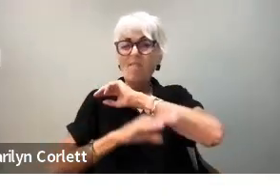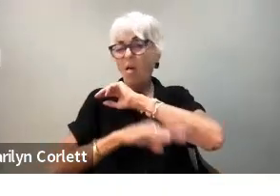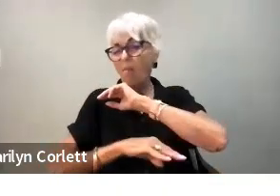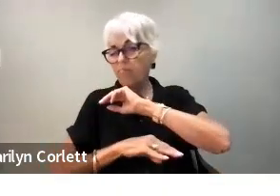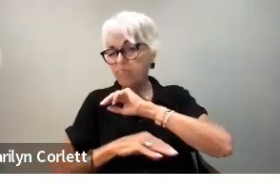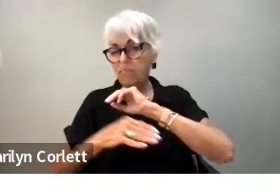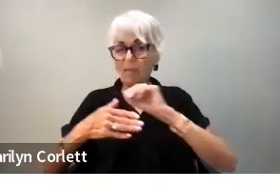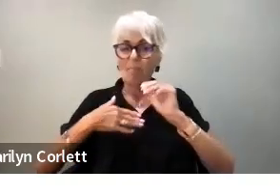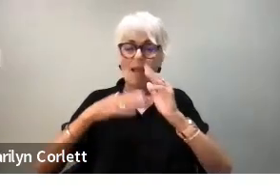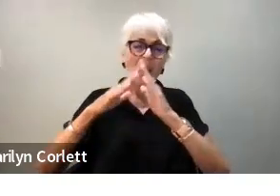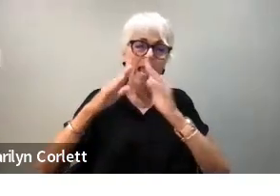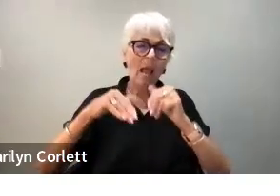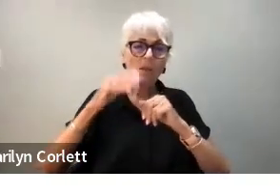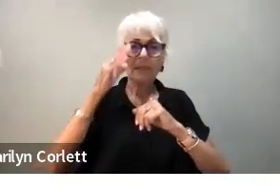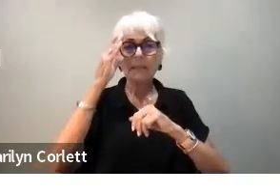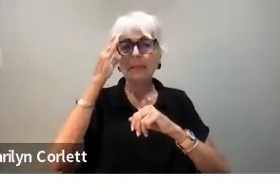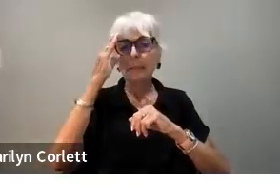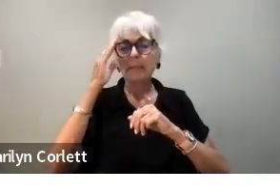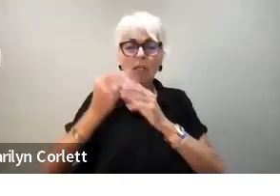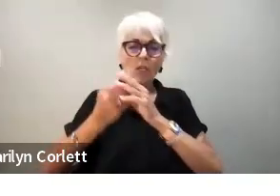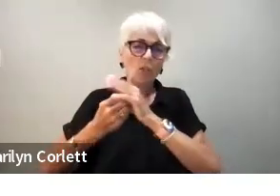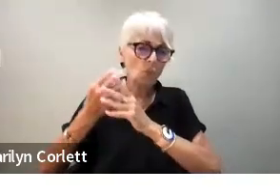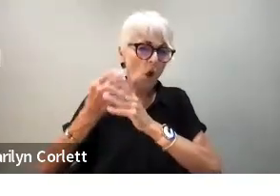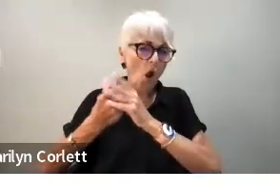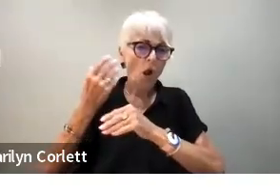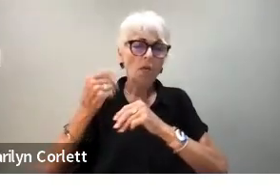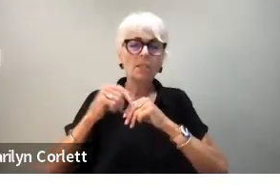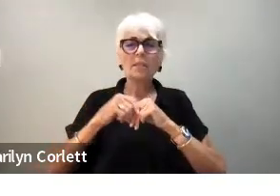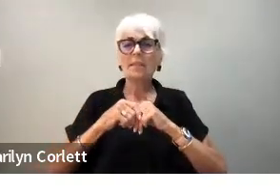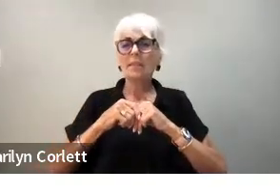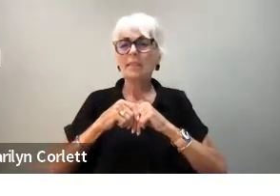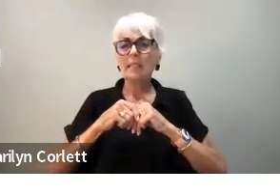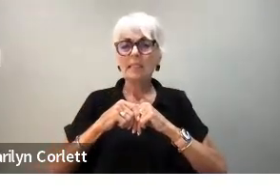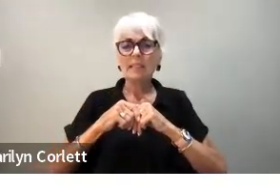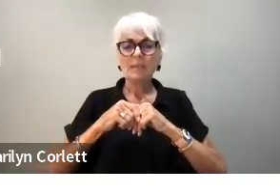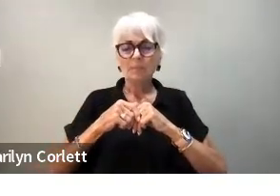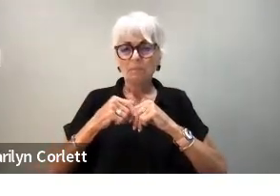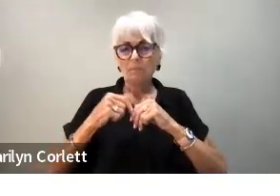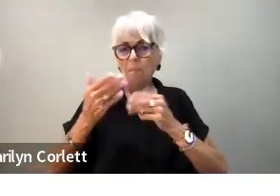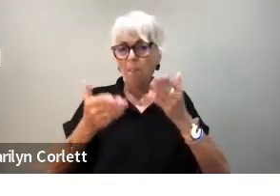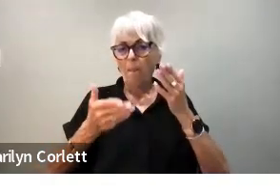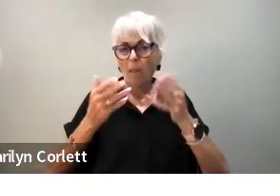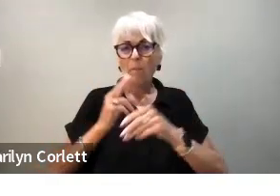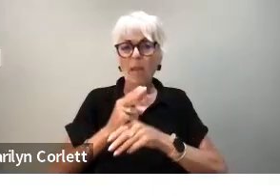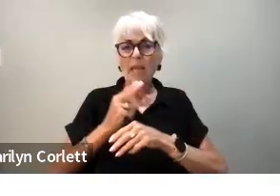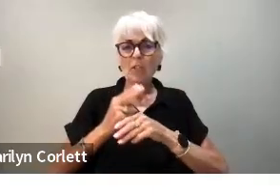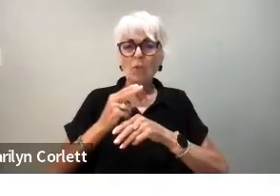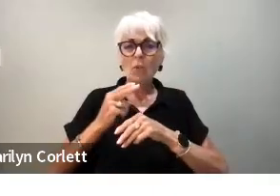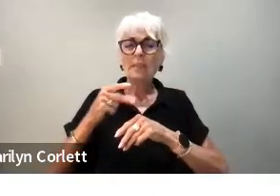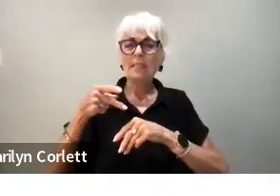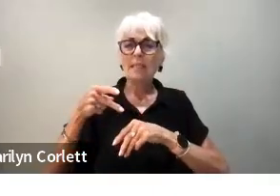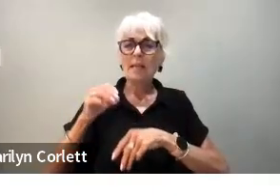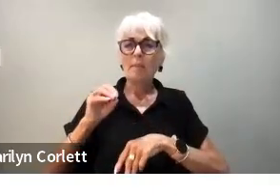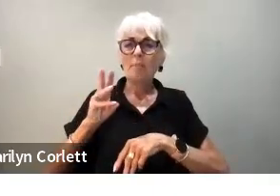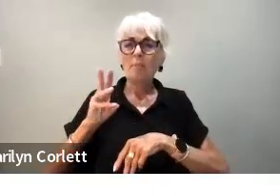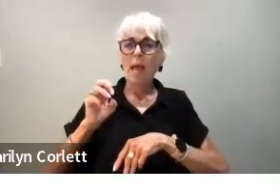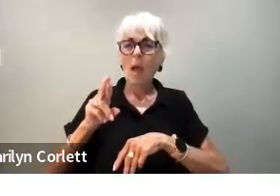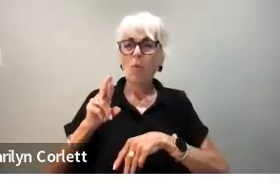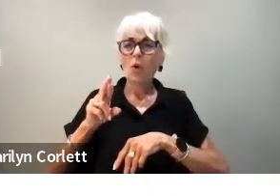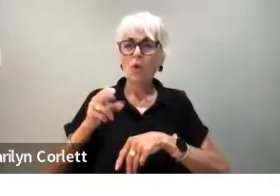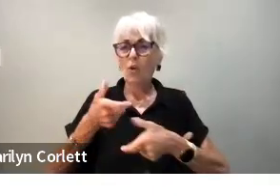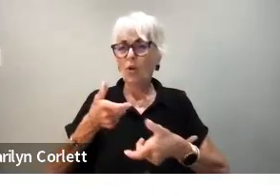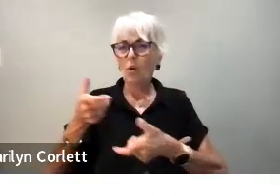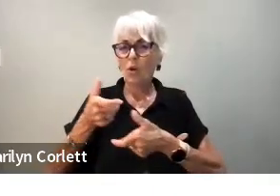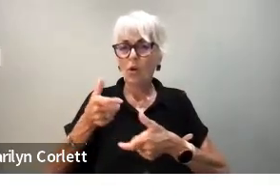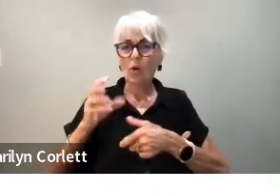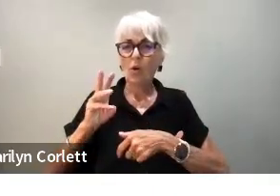my house. I clean up the garden. I clean up, I might even use a power washer. So